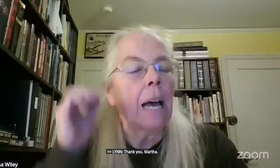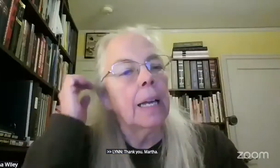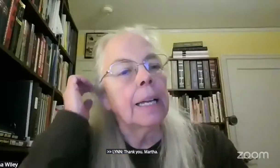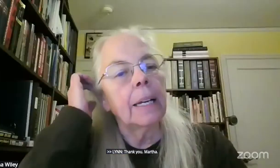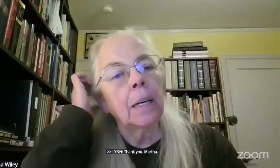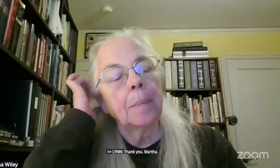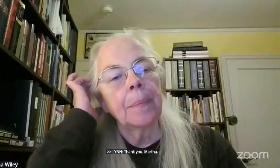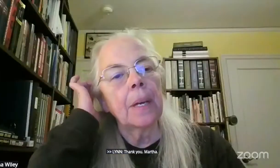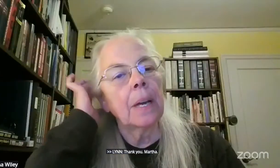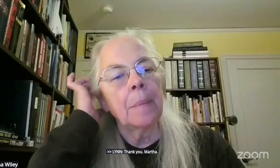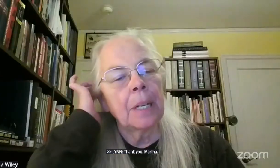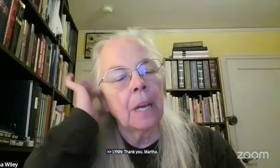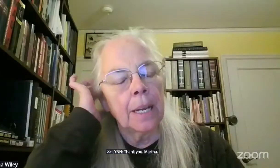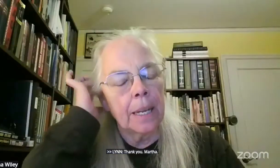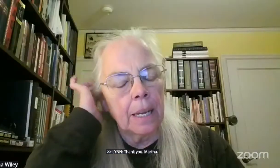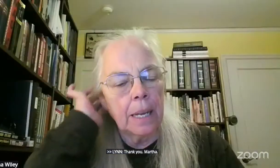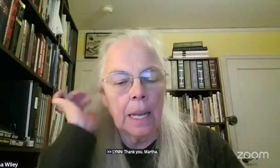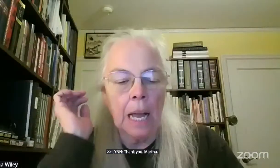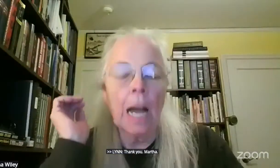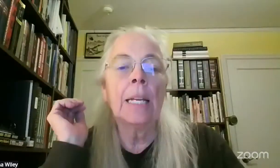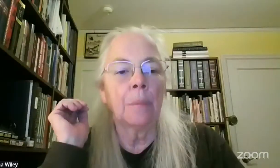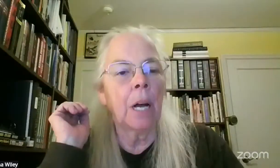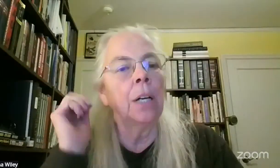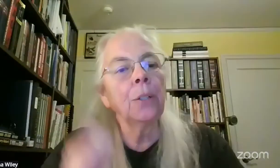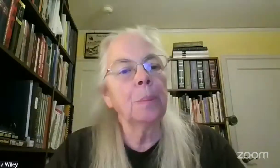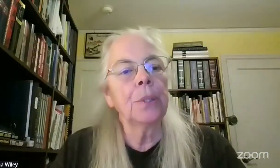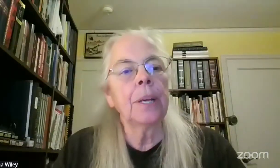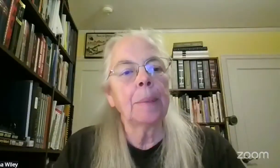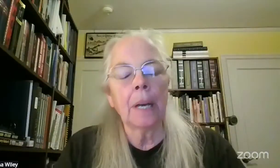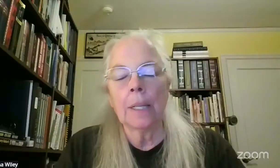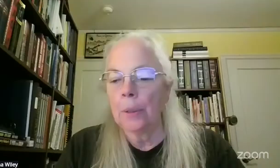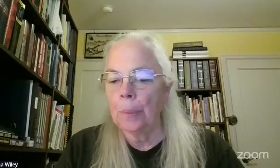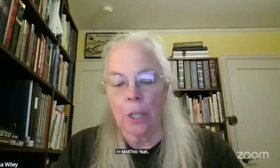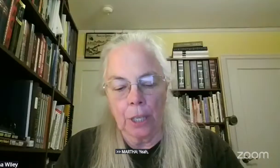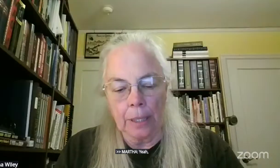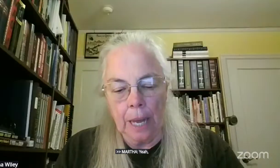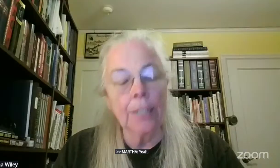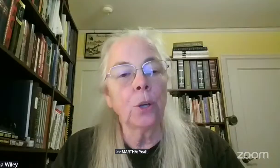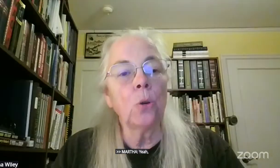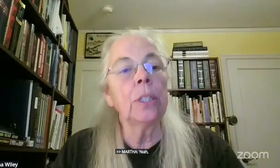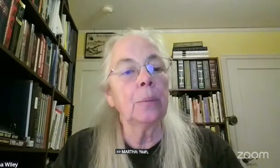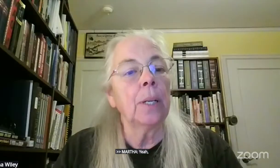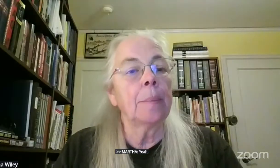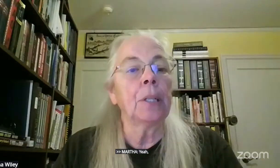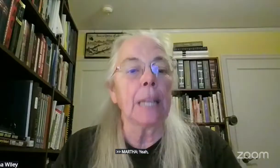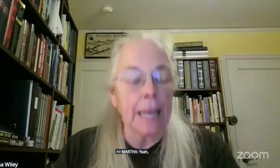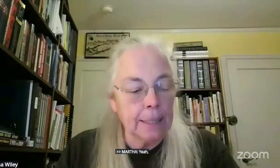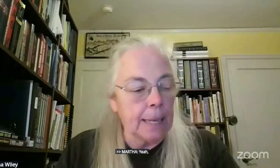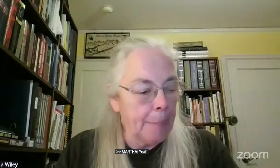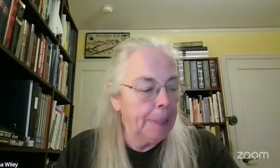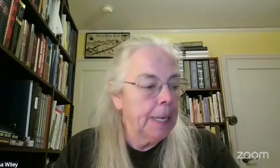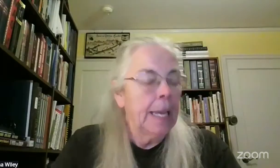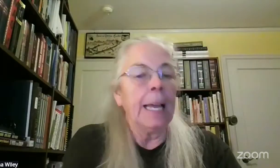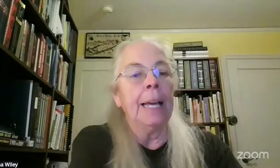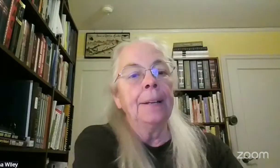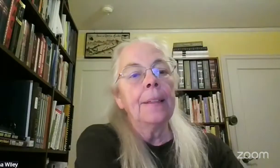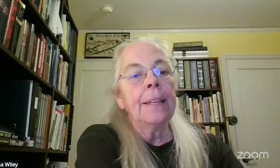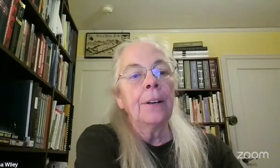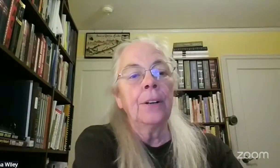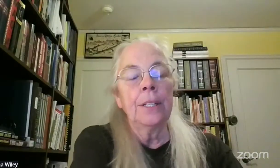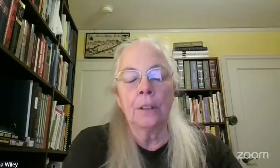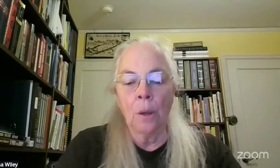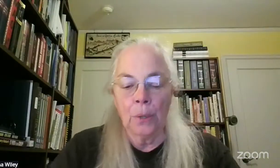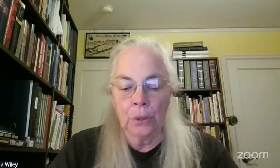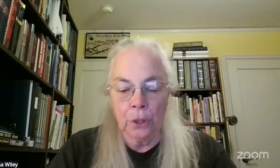Yeah, I mean, I am 100% behind this project. I totally want it built ASAP, and